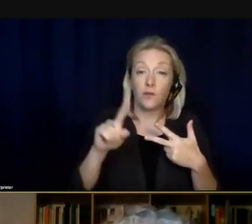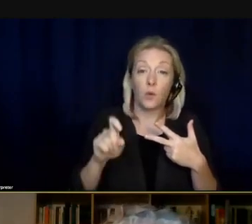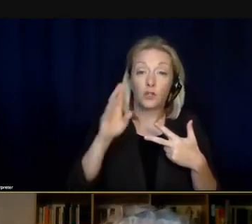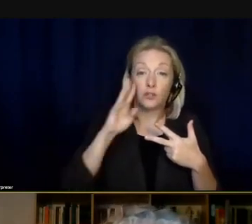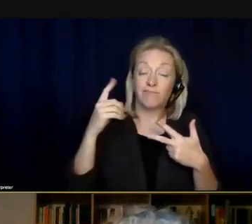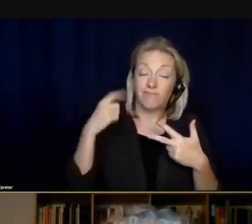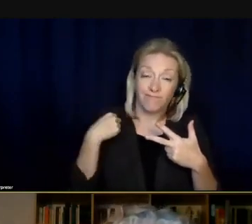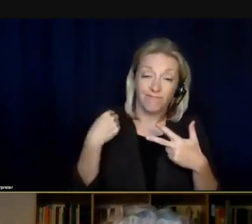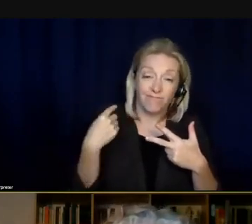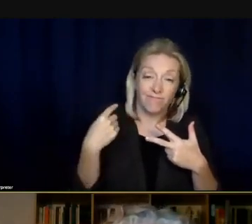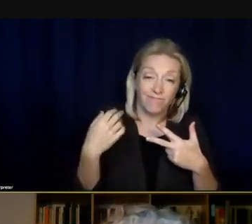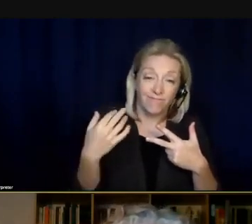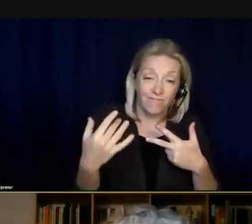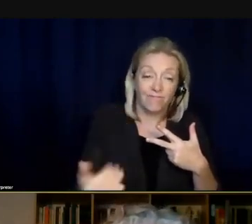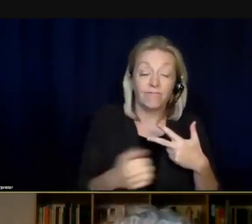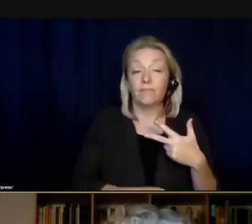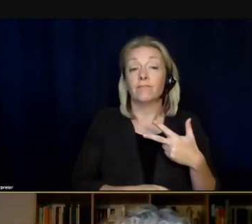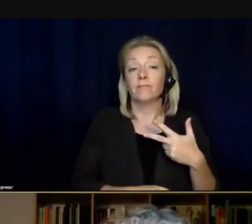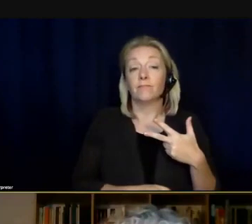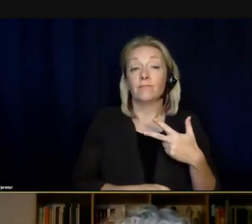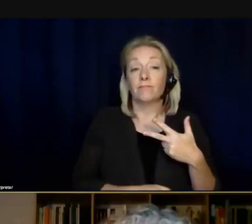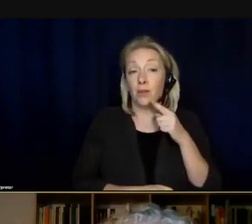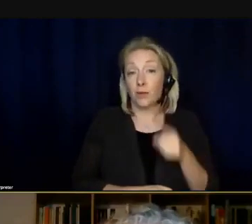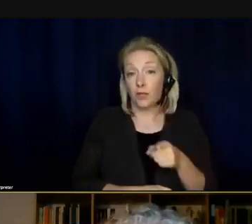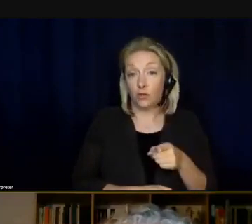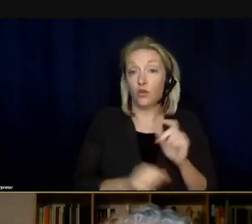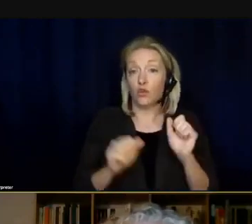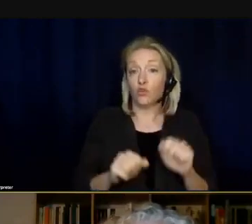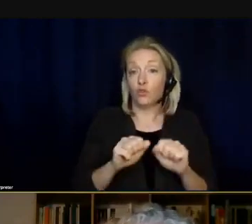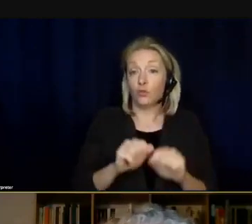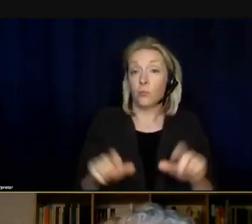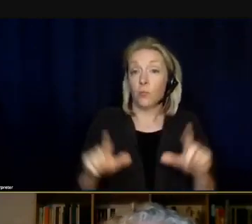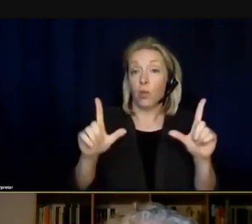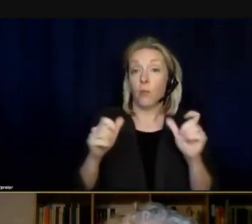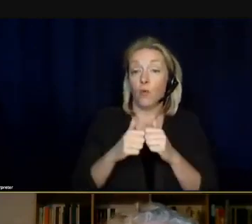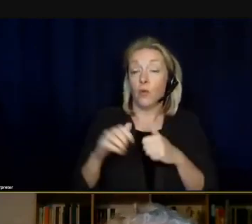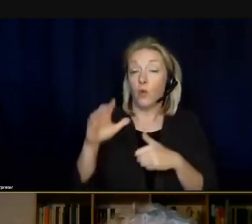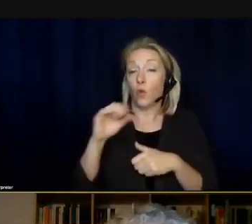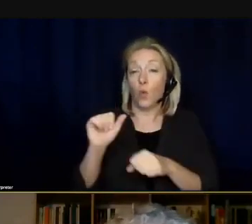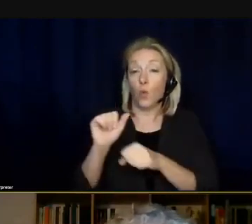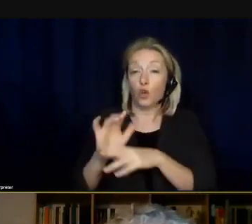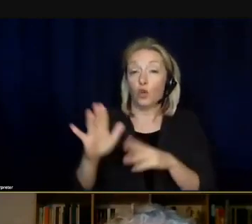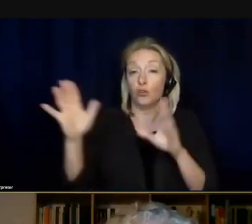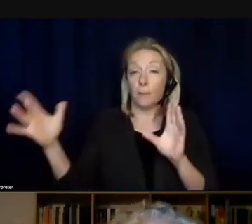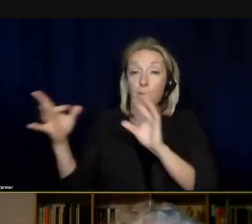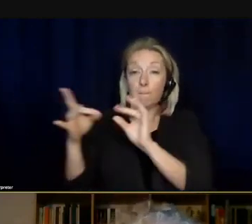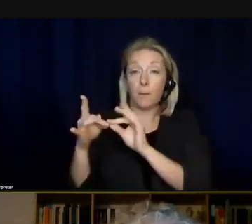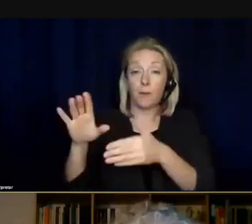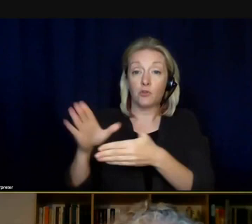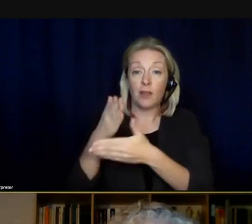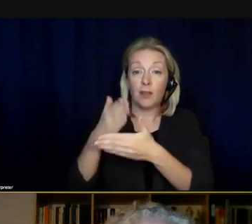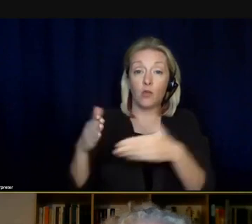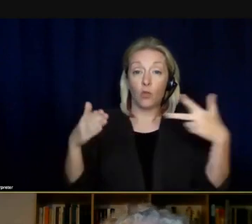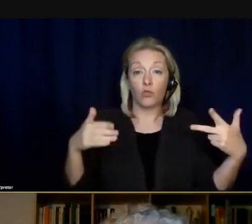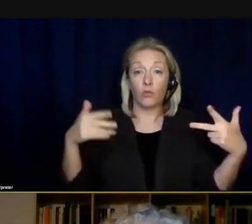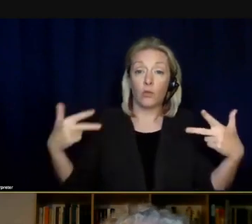can go in with your colleagues and share any of those 3 banks in the same way